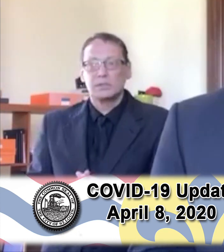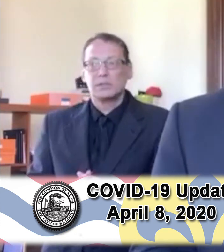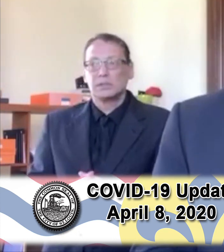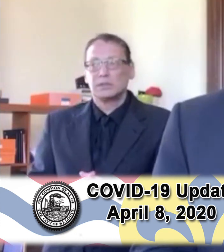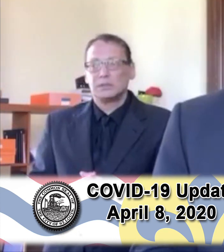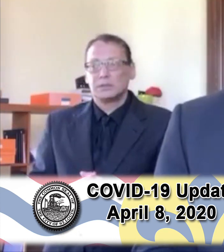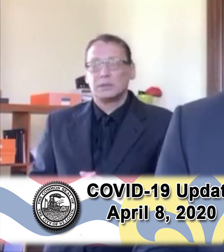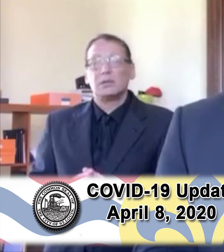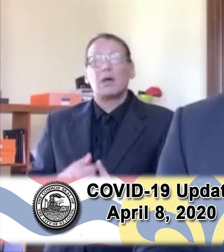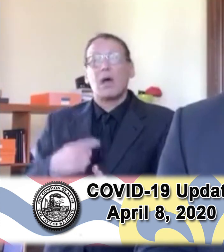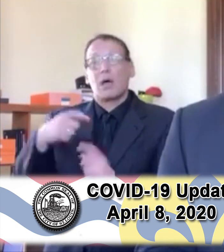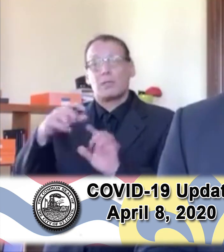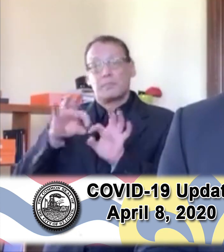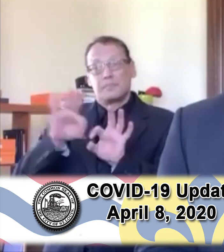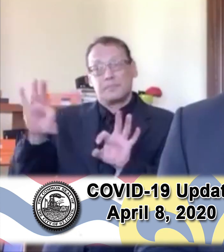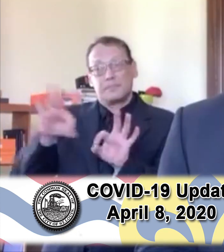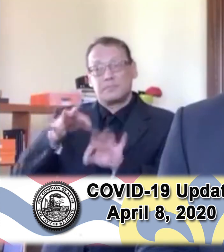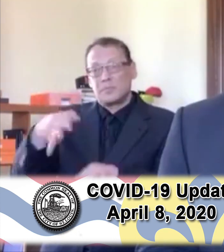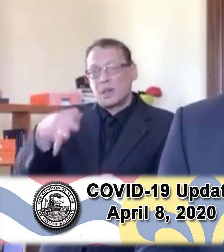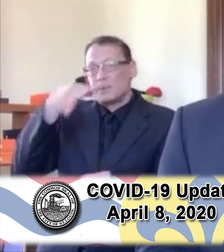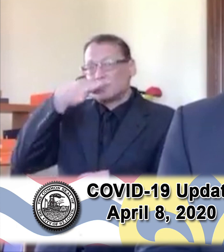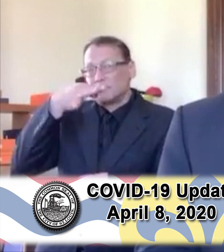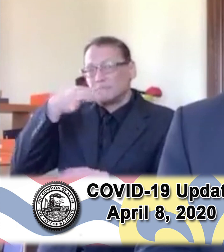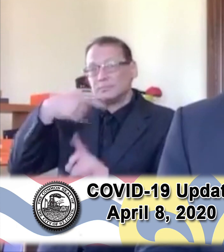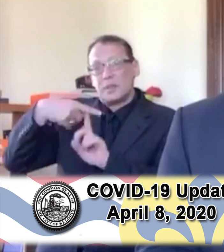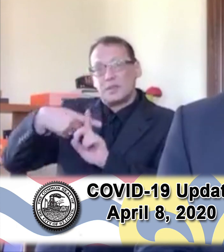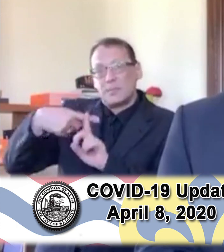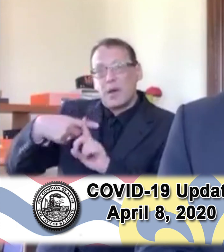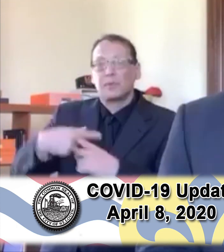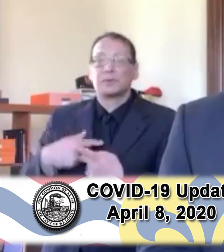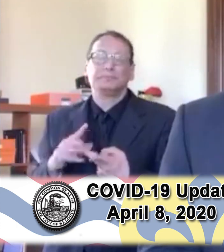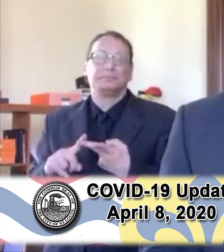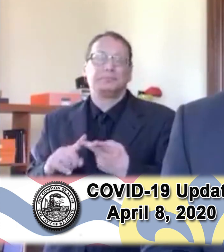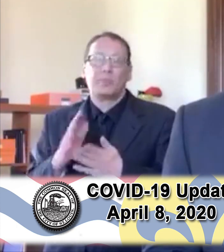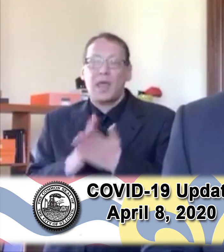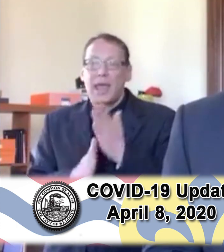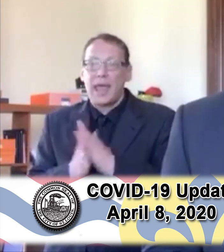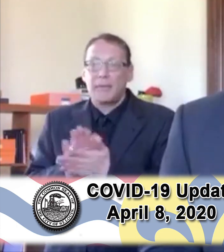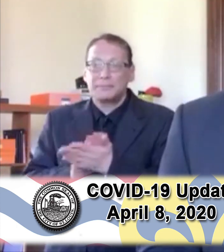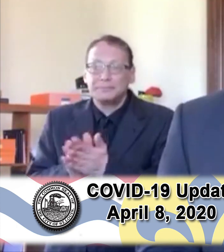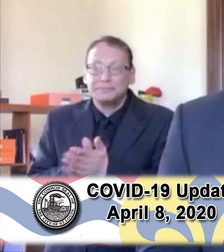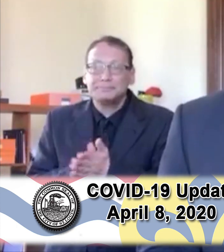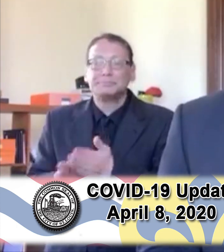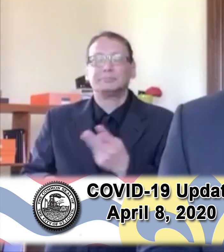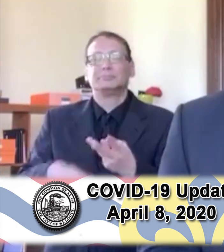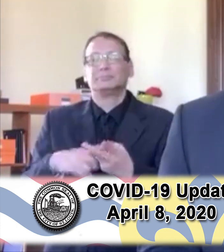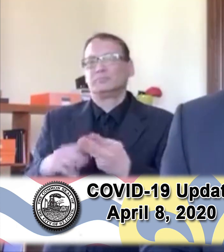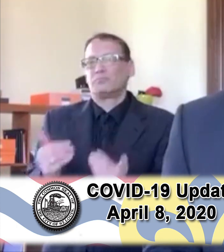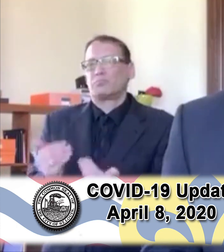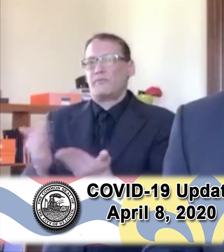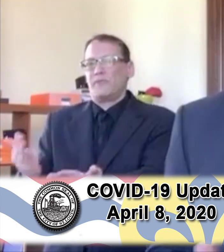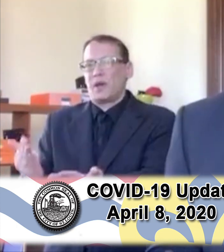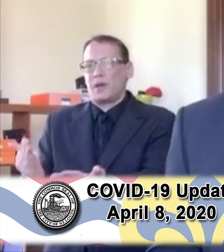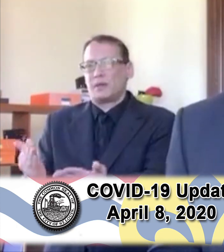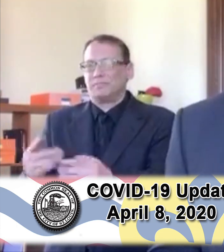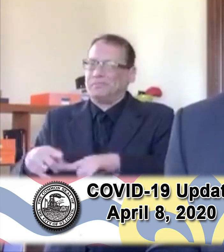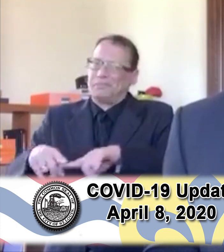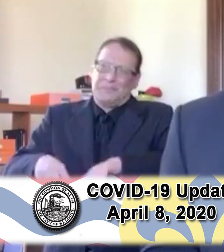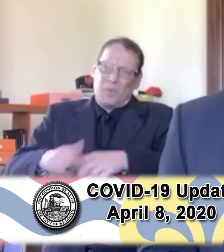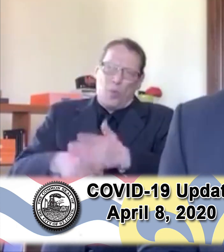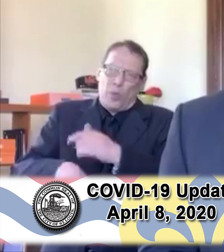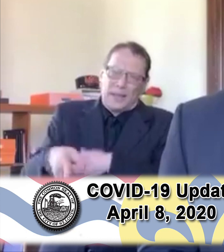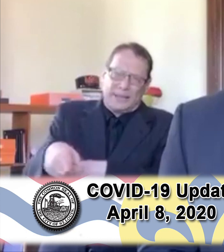temperature, thermometer, they need hand sanitizer, other resources. We provide that to some individuals as well, depending on their